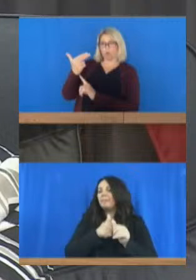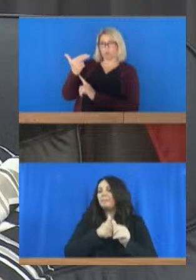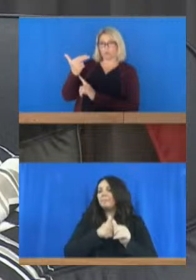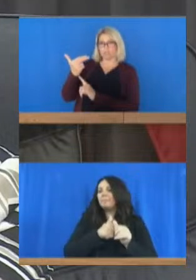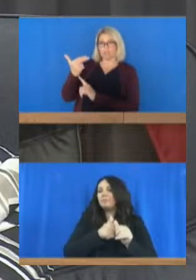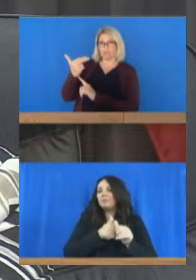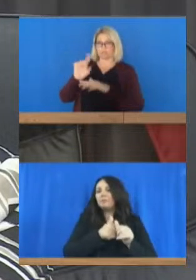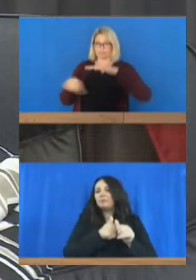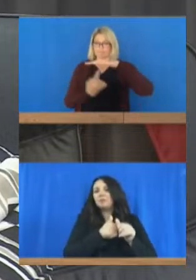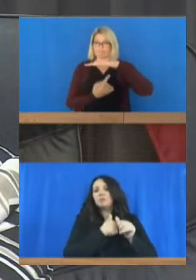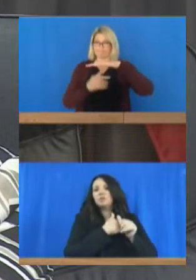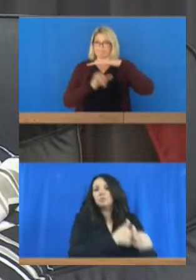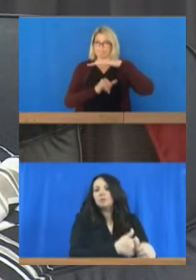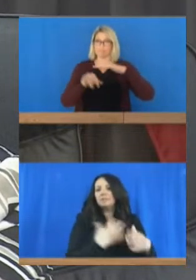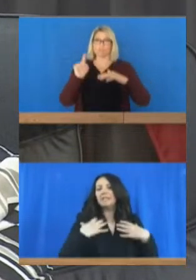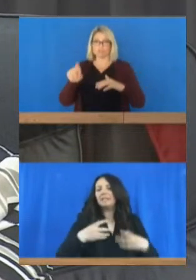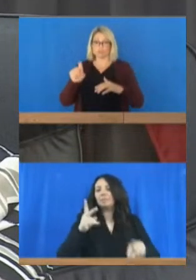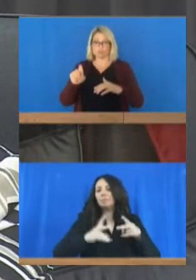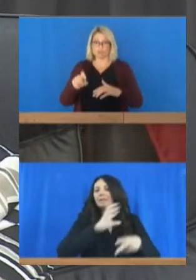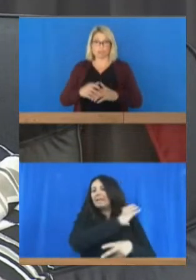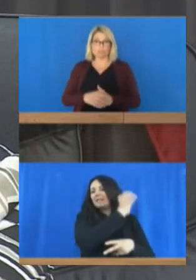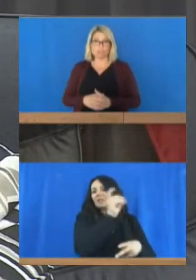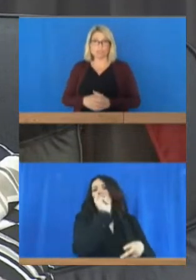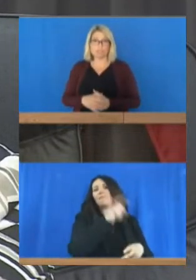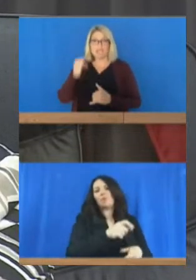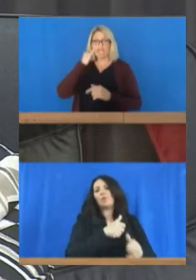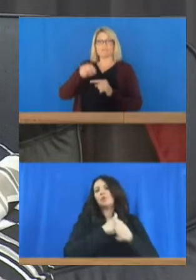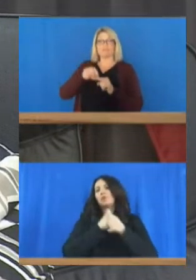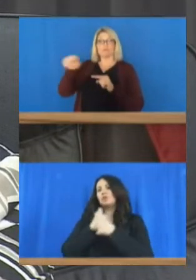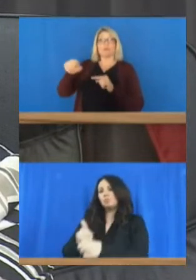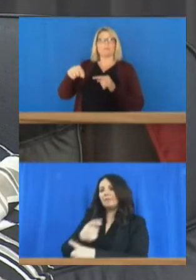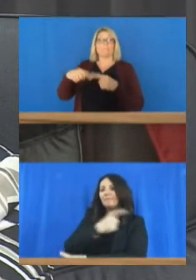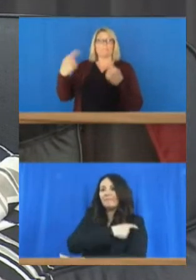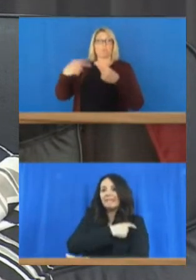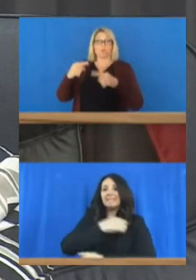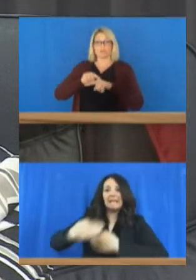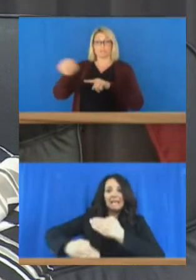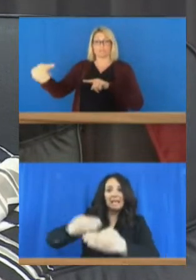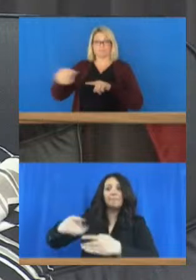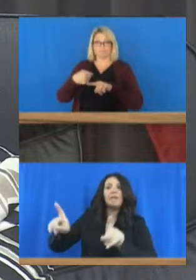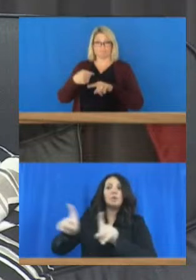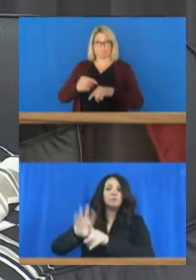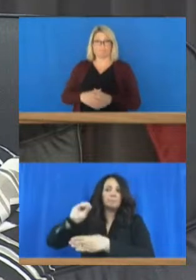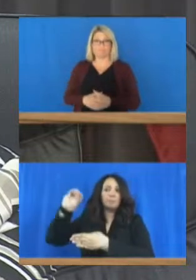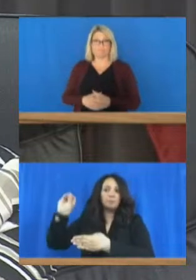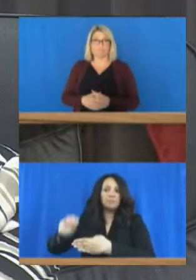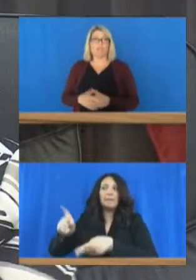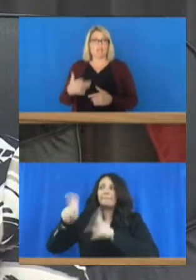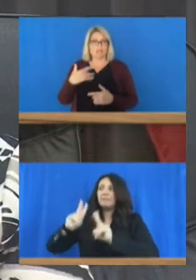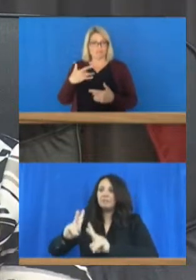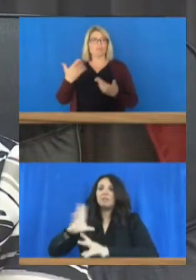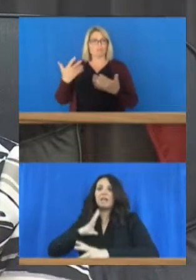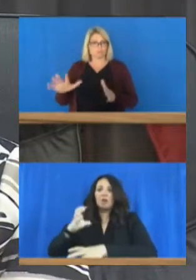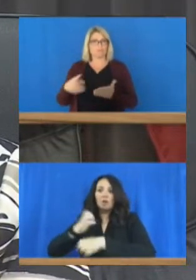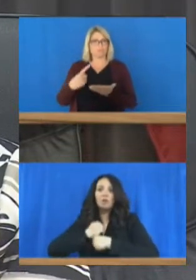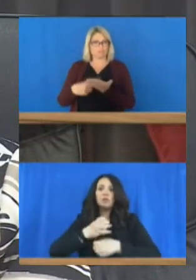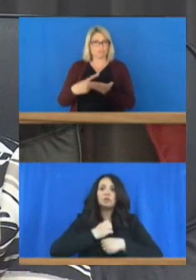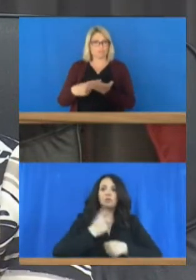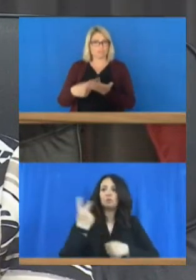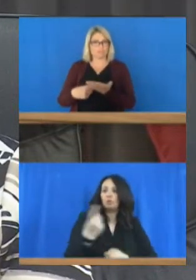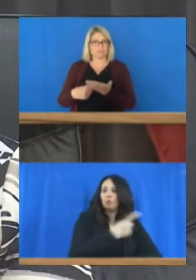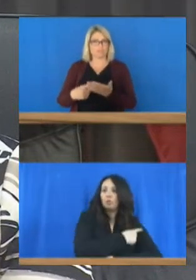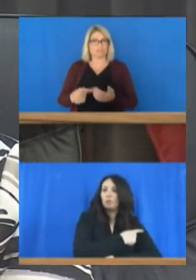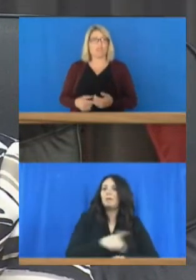Safety to address that. Thank you, Madeline. Thank you, Dr. Savannah Odd, Telegraph-Journal. Well, I just want to add one thing about